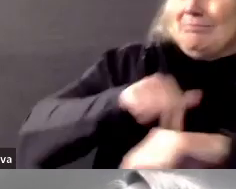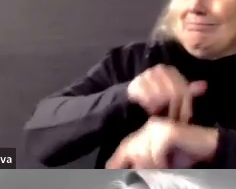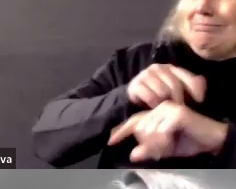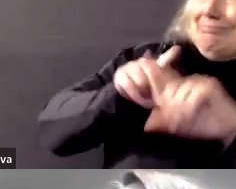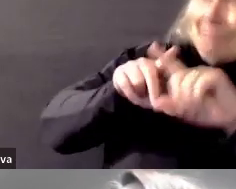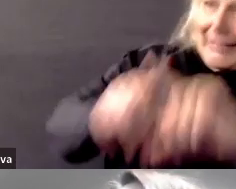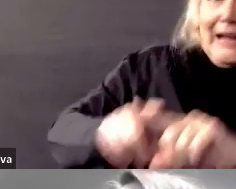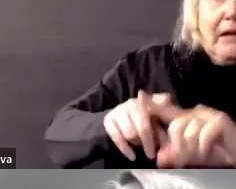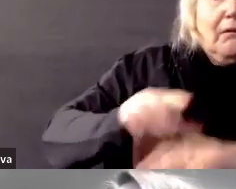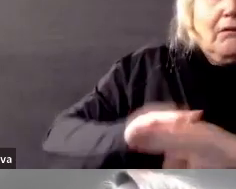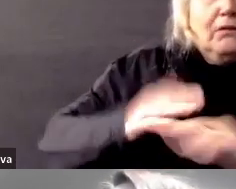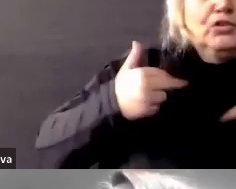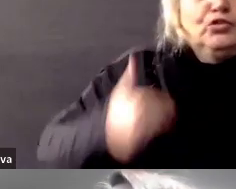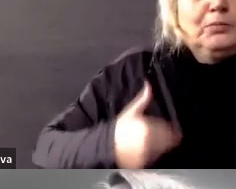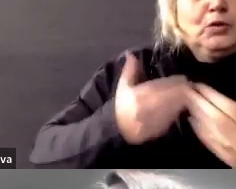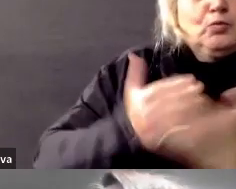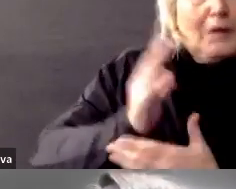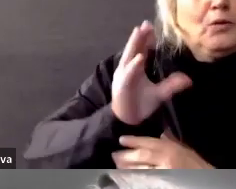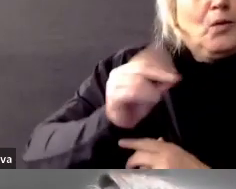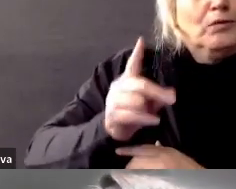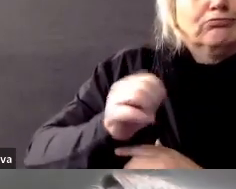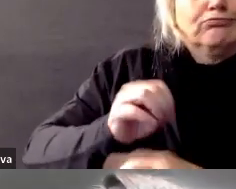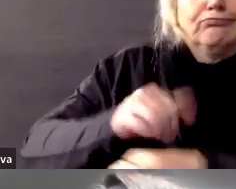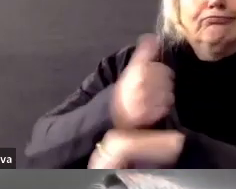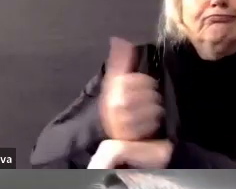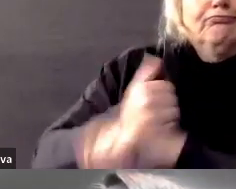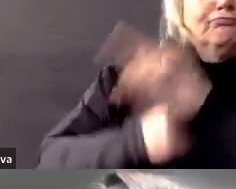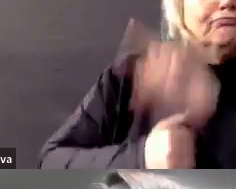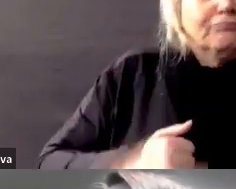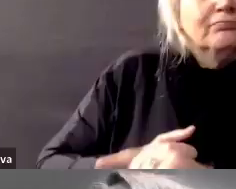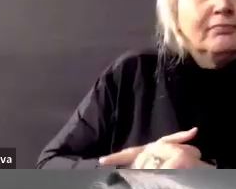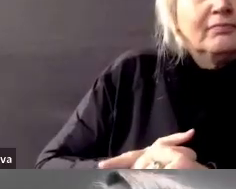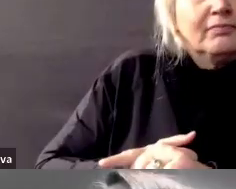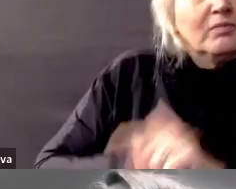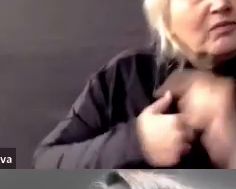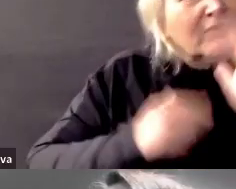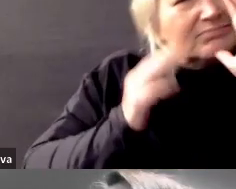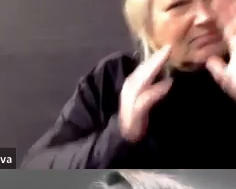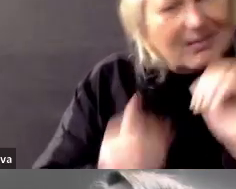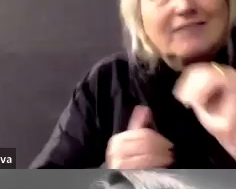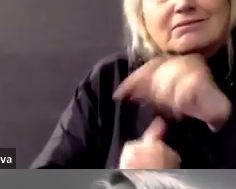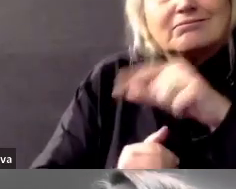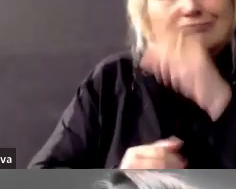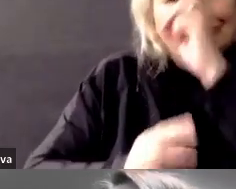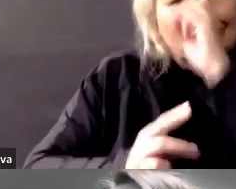we expect our human rights to be respected when we